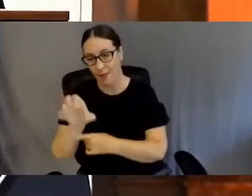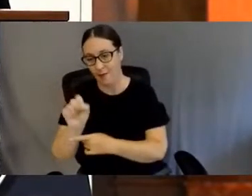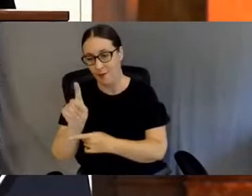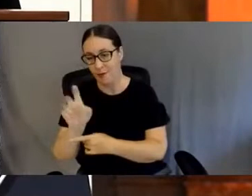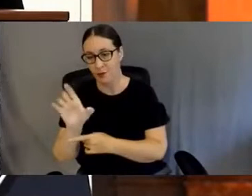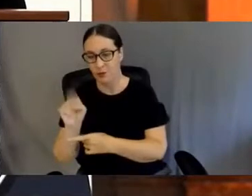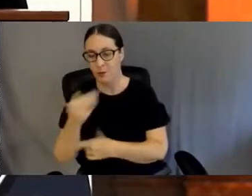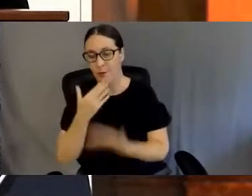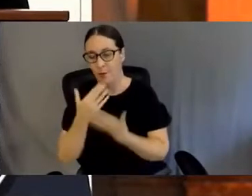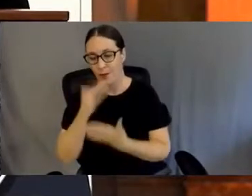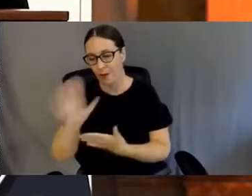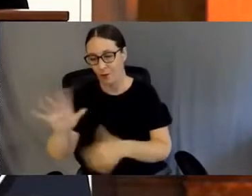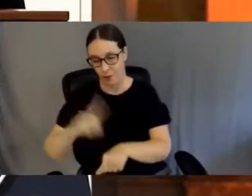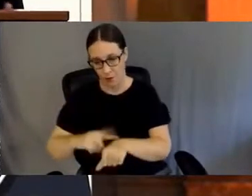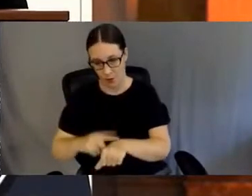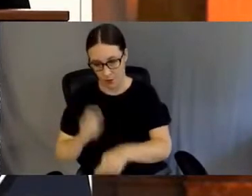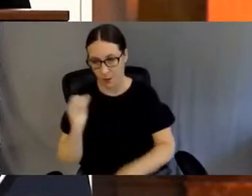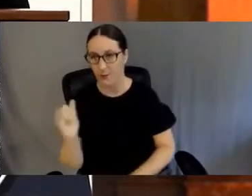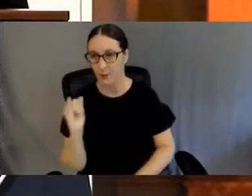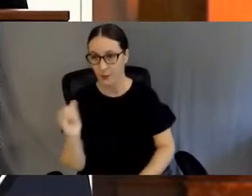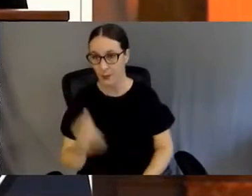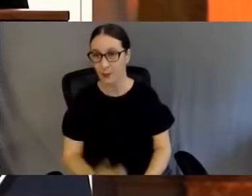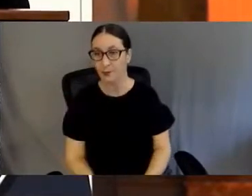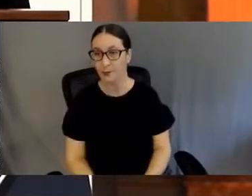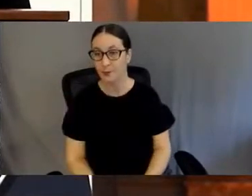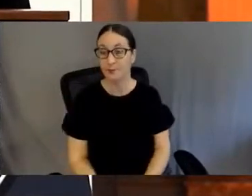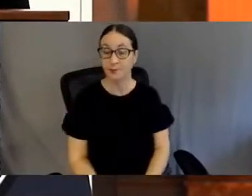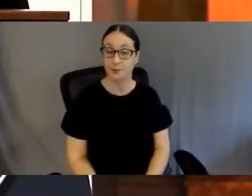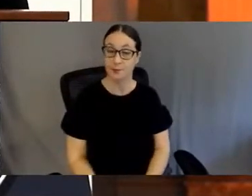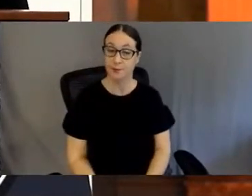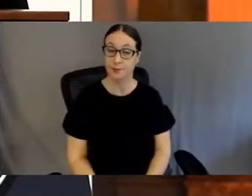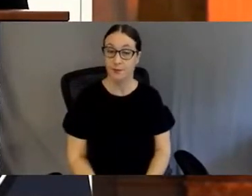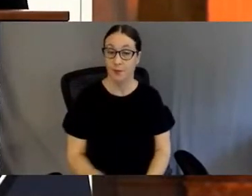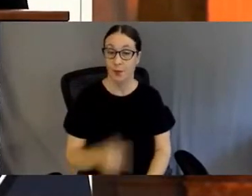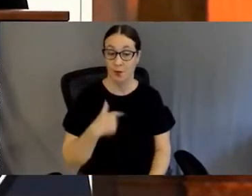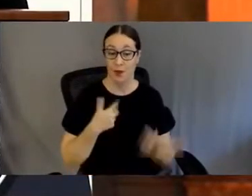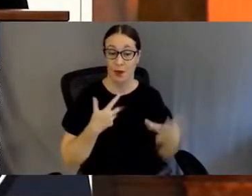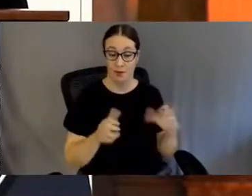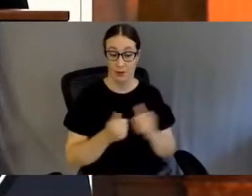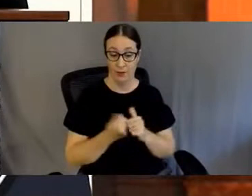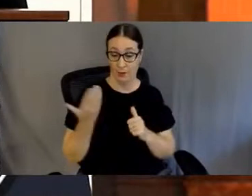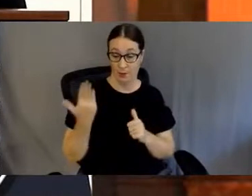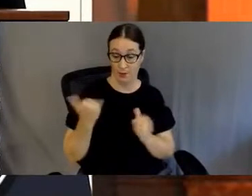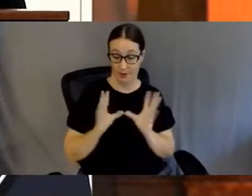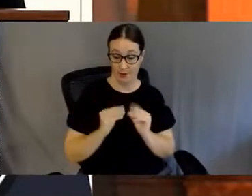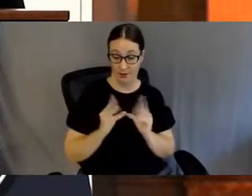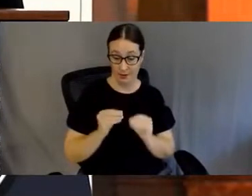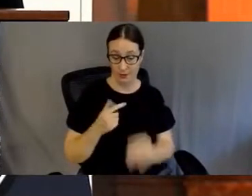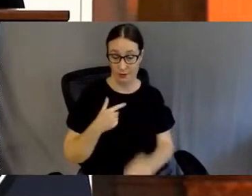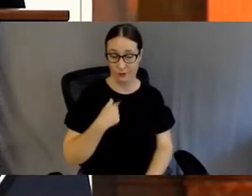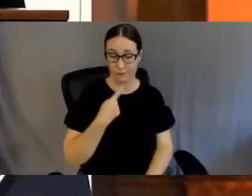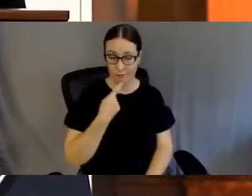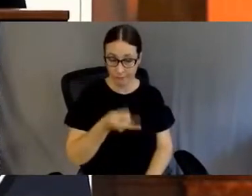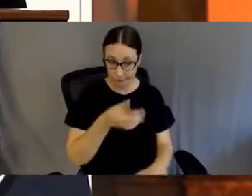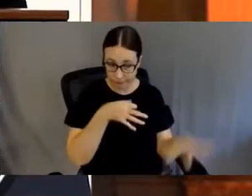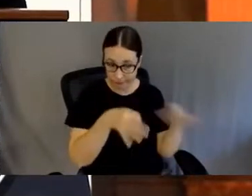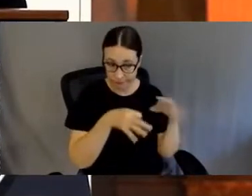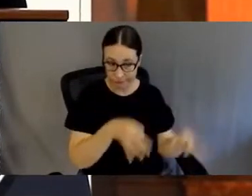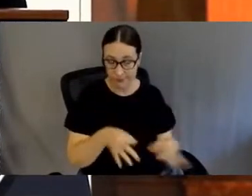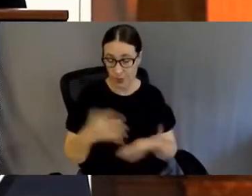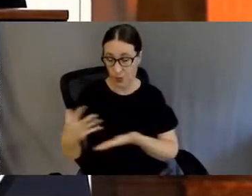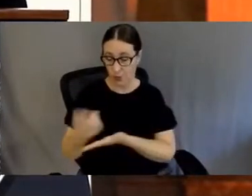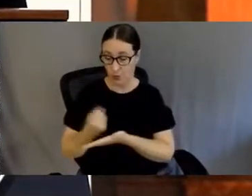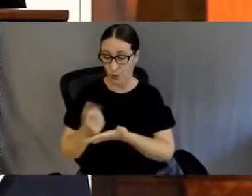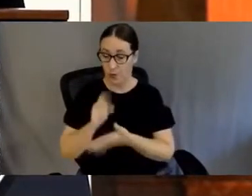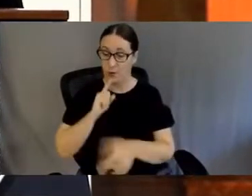out time as well. When I ended our earlier session, I told you that Treasury is committed to making this